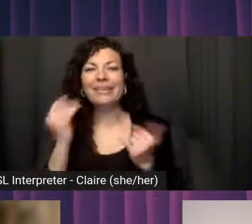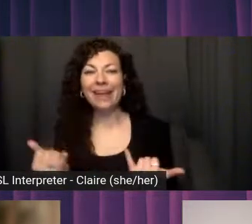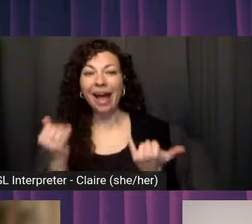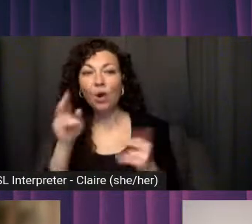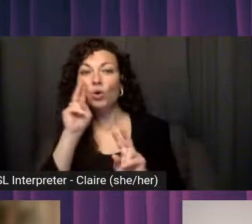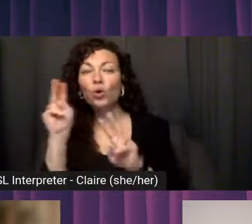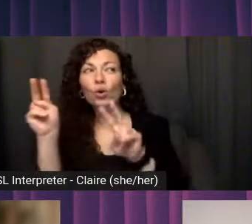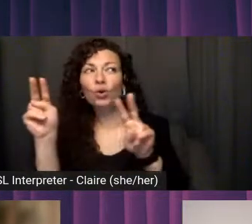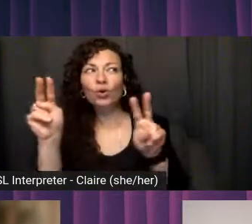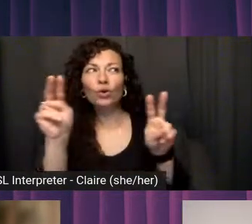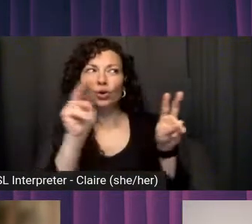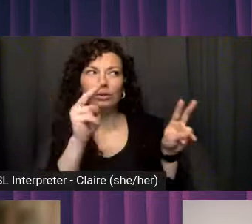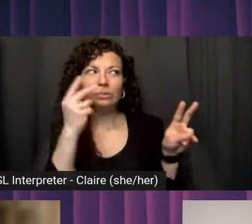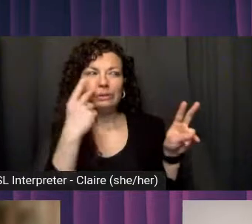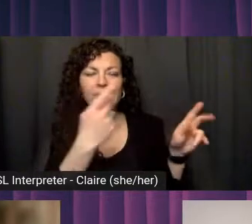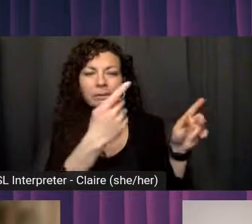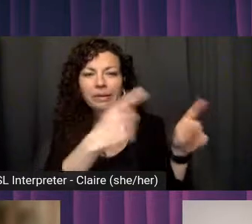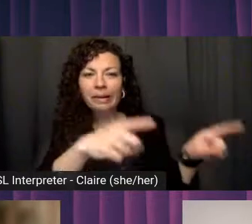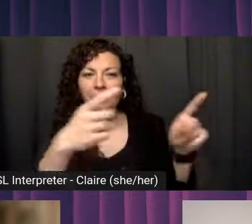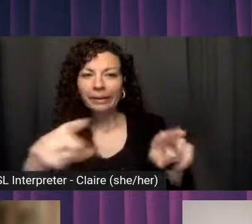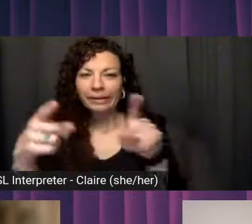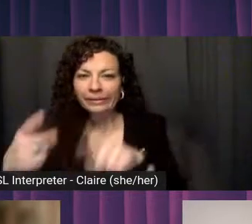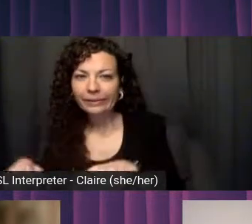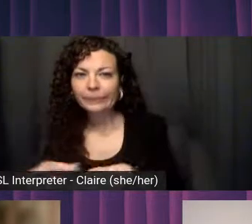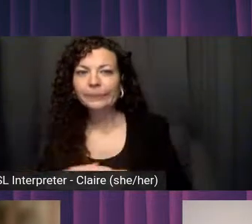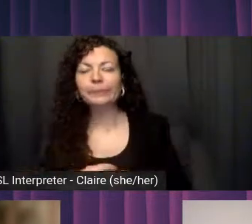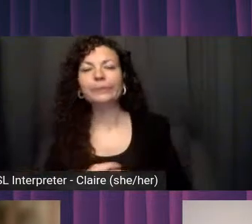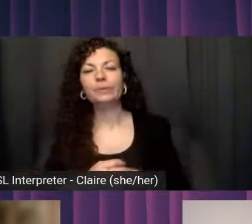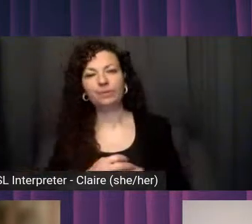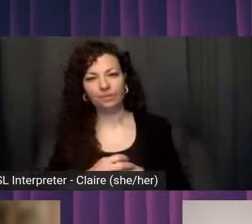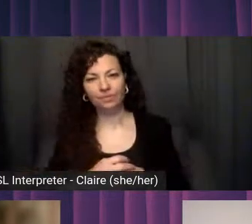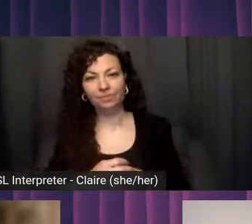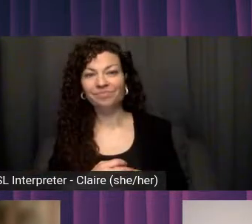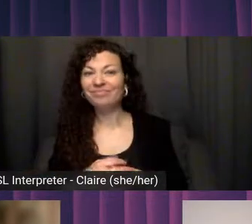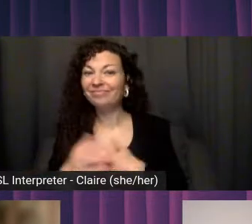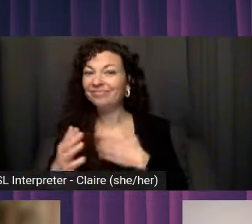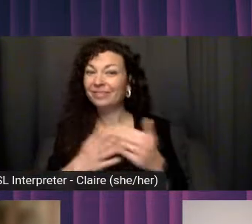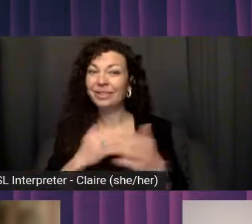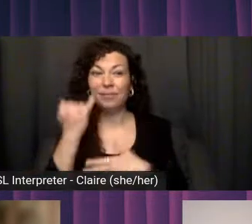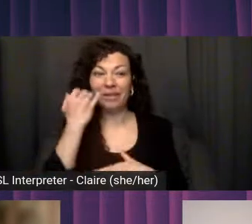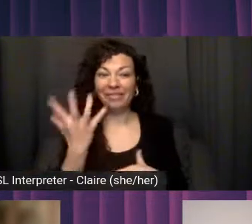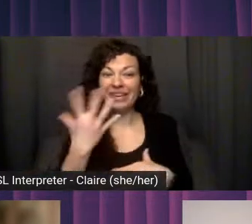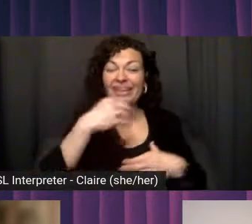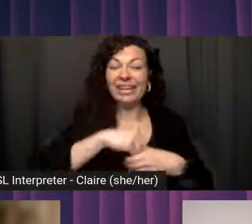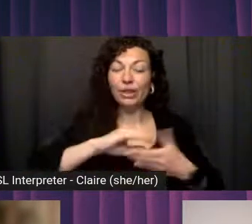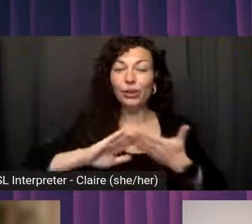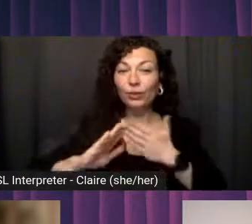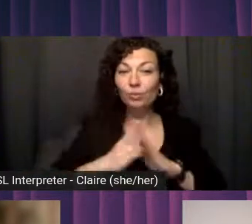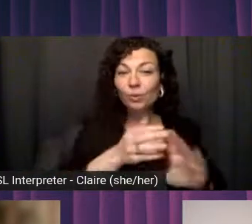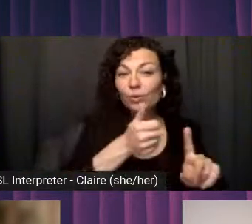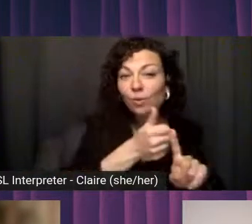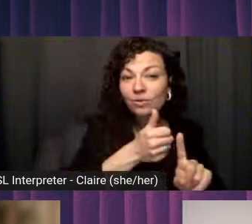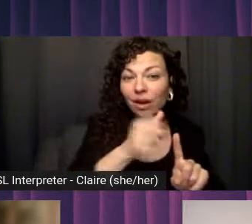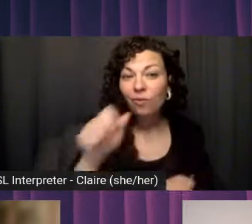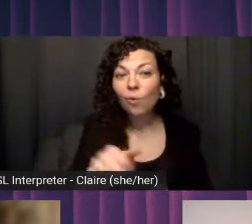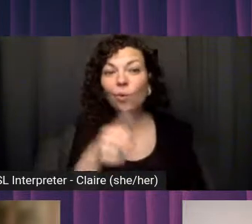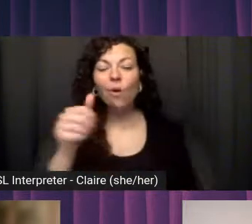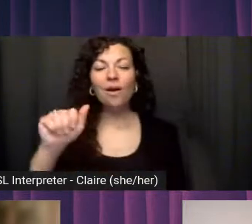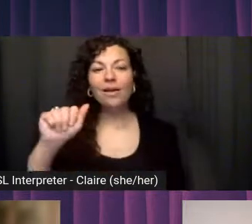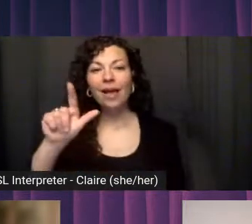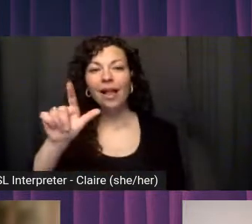bubble. Whether you are part of the community or an ally, and you know, trying to make sure that people are getting heard